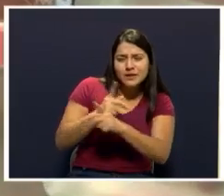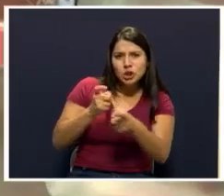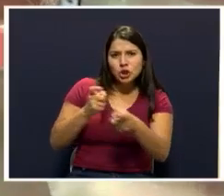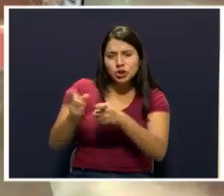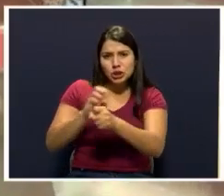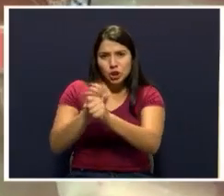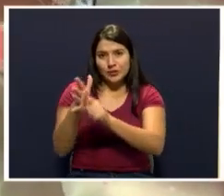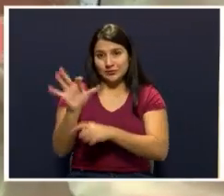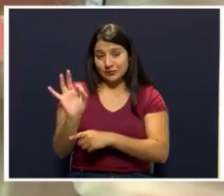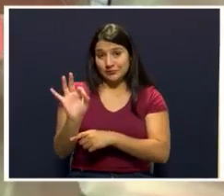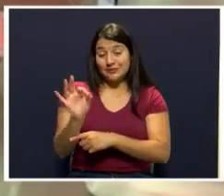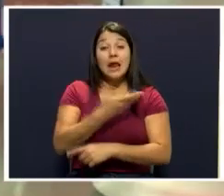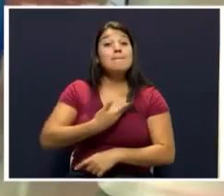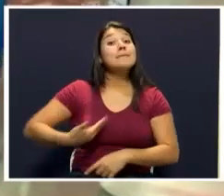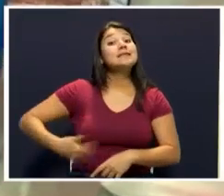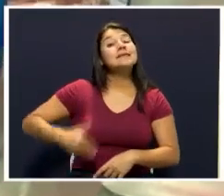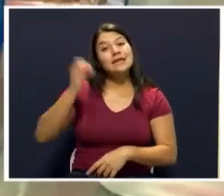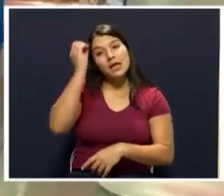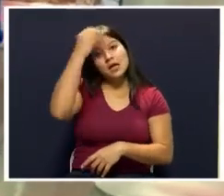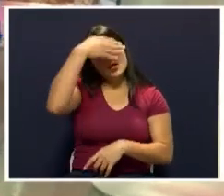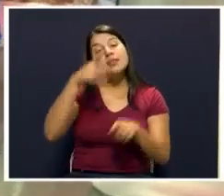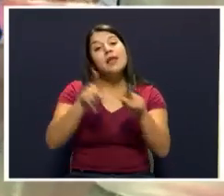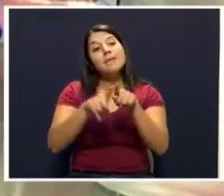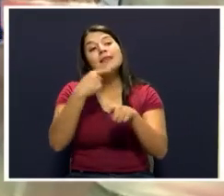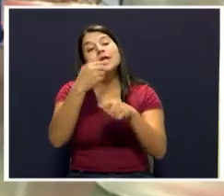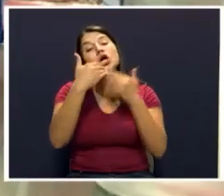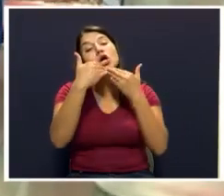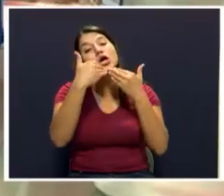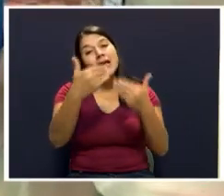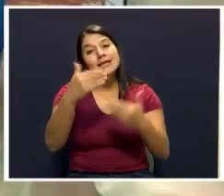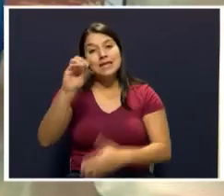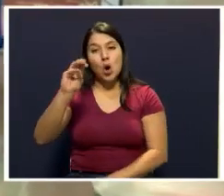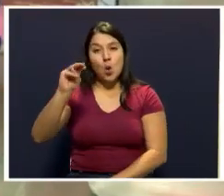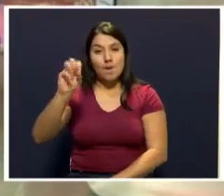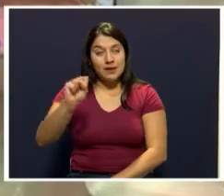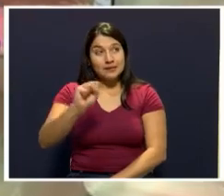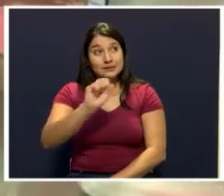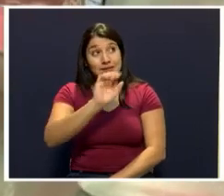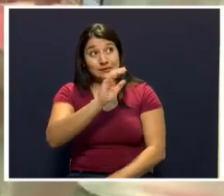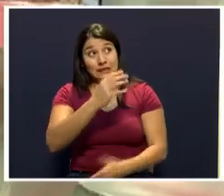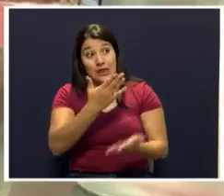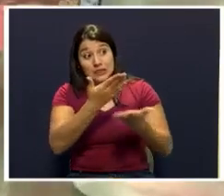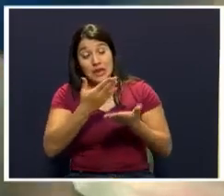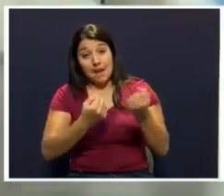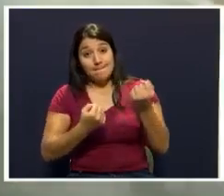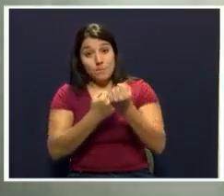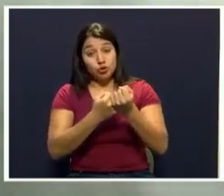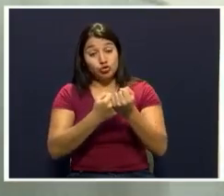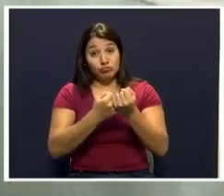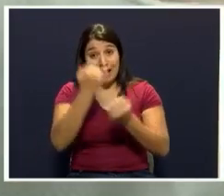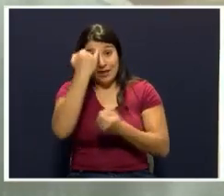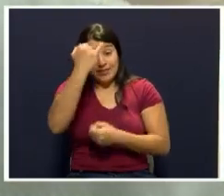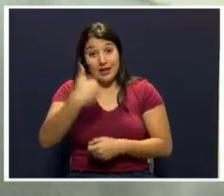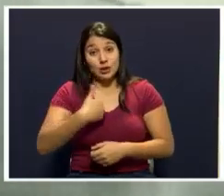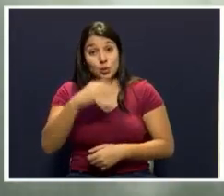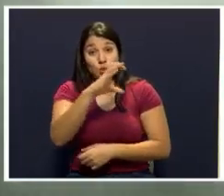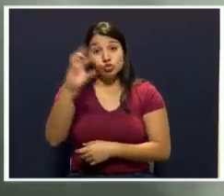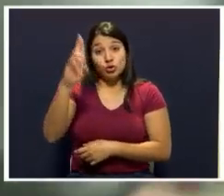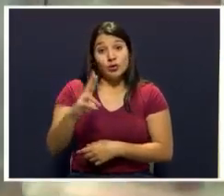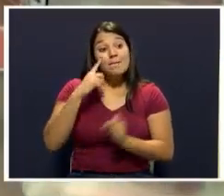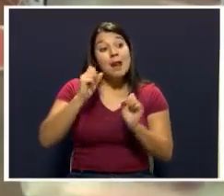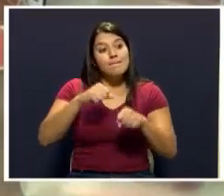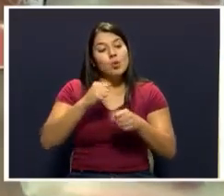El presidente Alvarado también agradeció a la Organización Mundial de la Salud el apoyo a la iniciativa de Costa Rica para apoyar el combate mundial